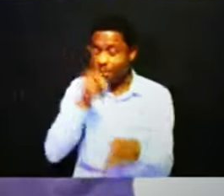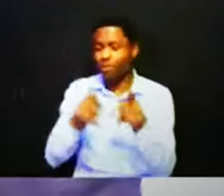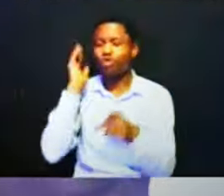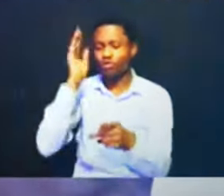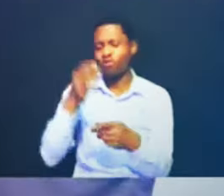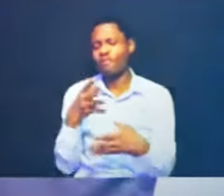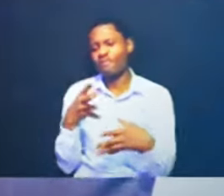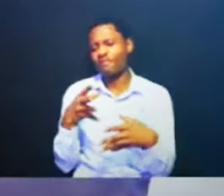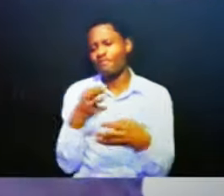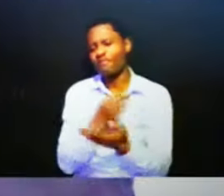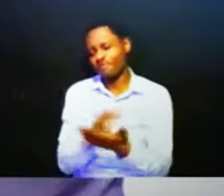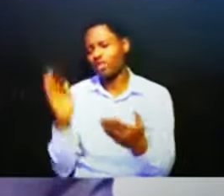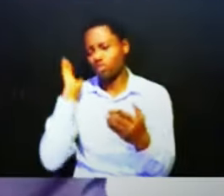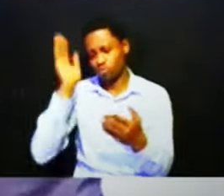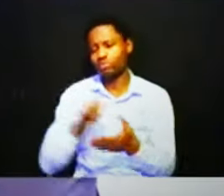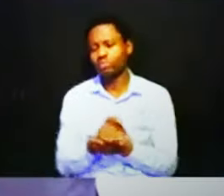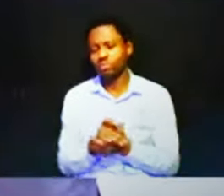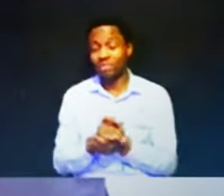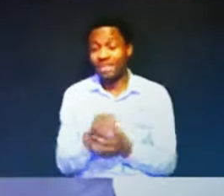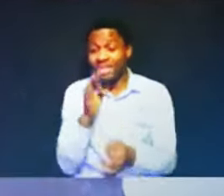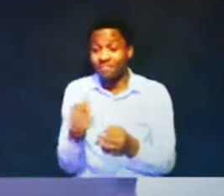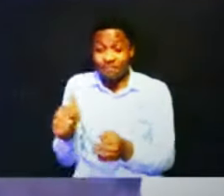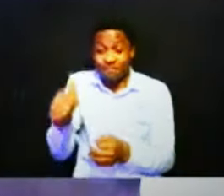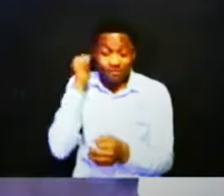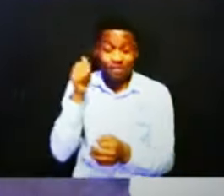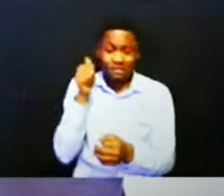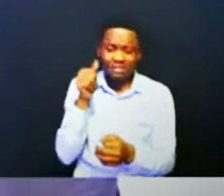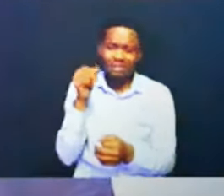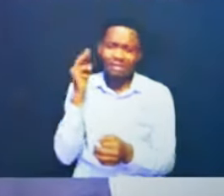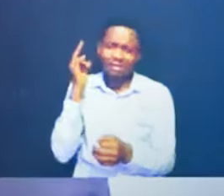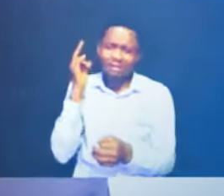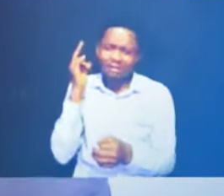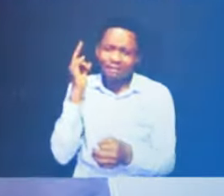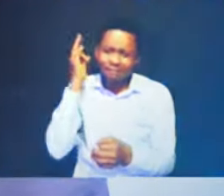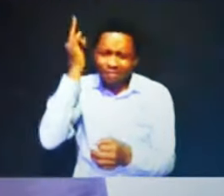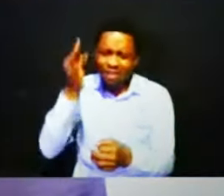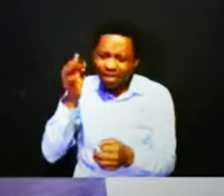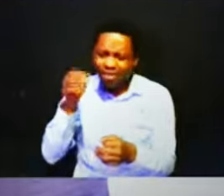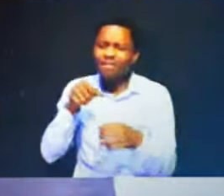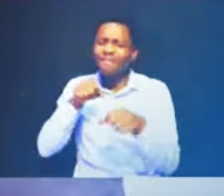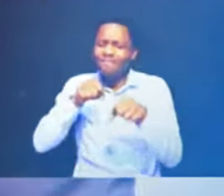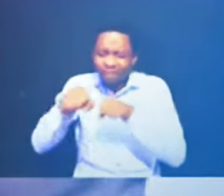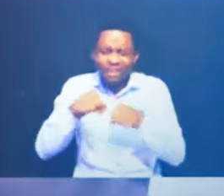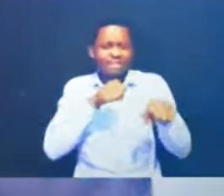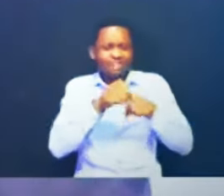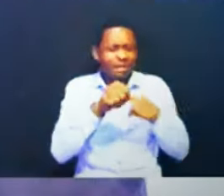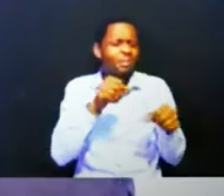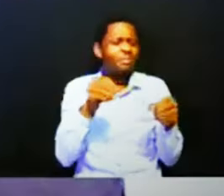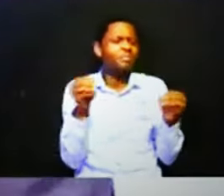fight with everyone. And sometimes everything.